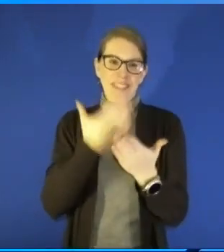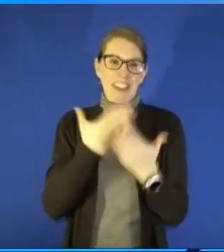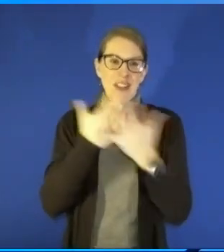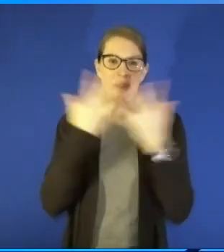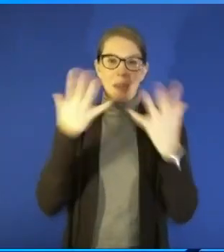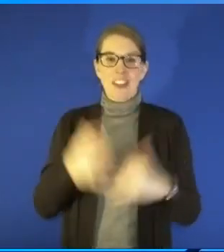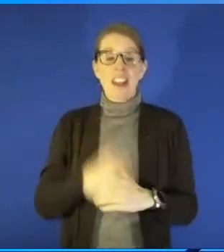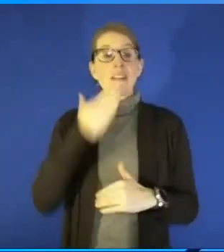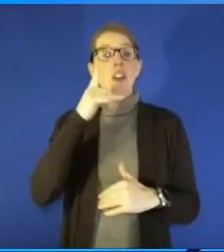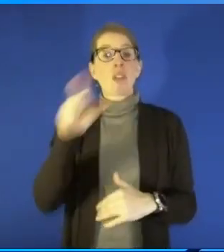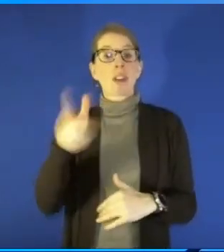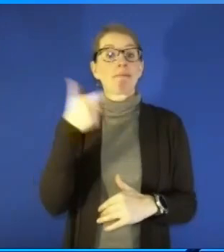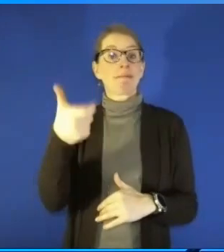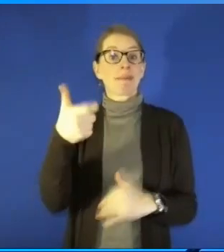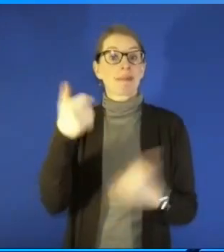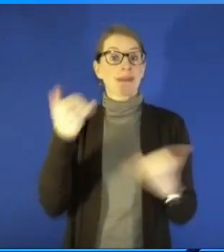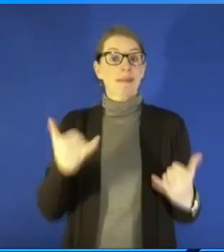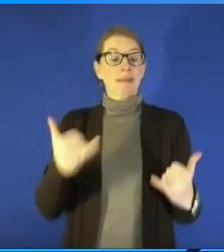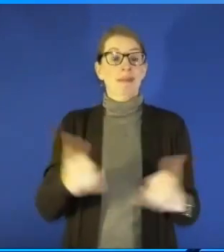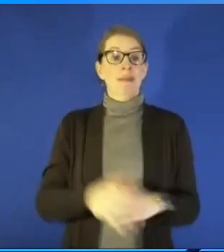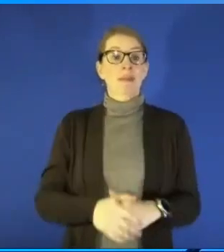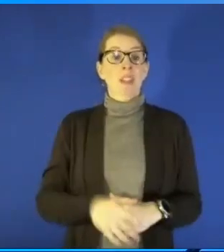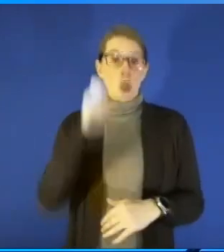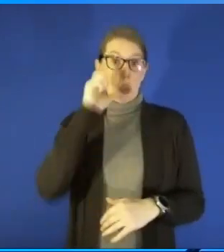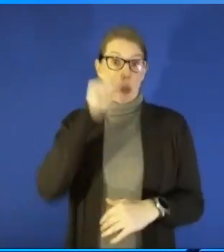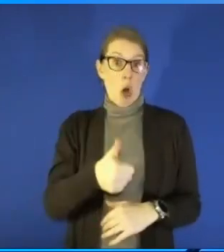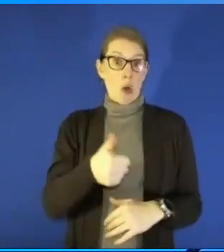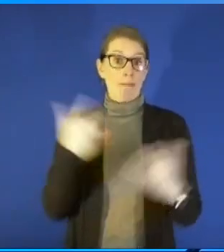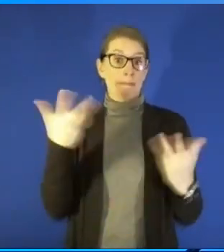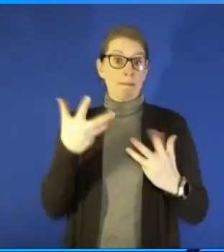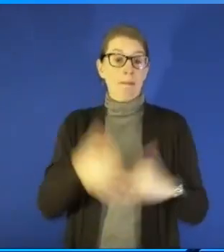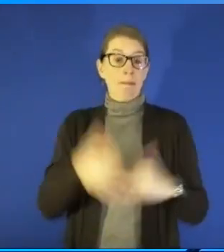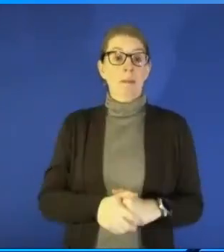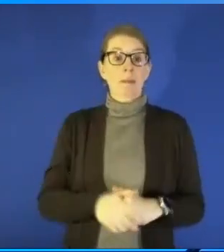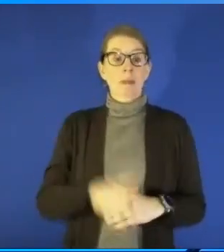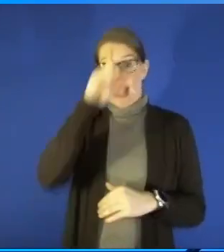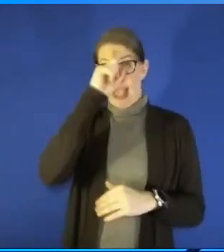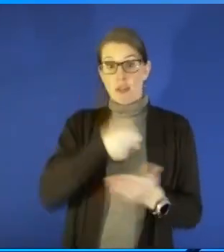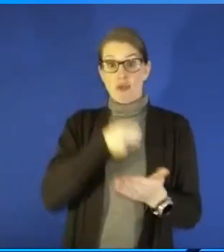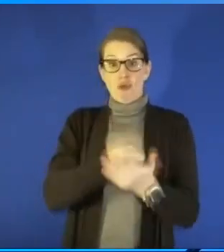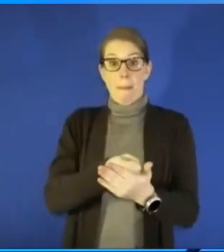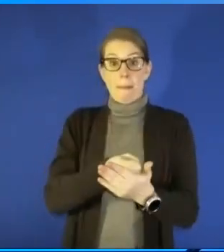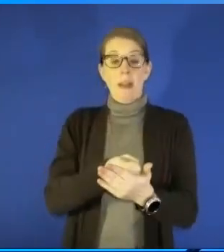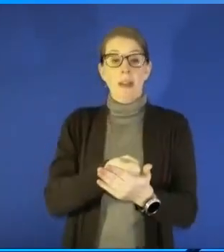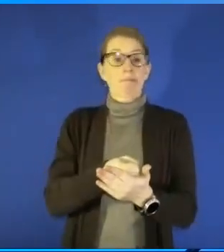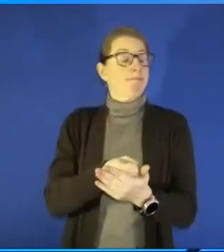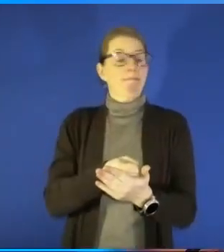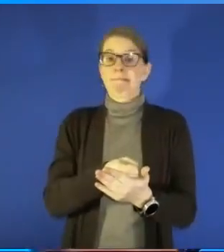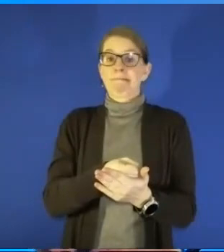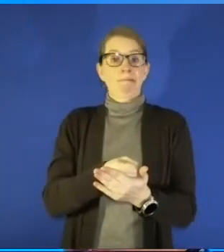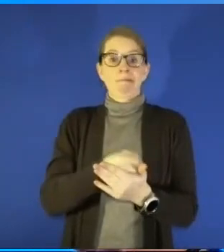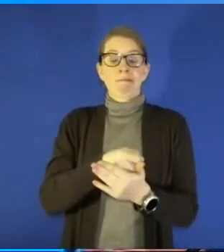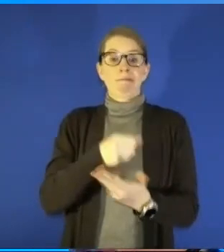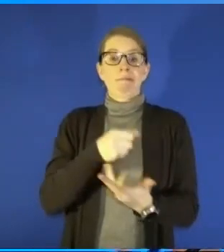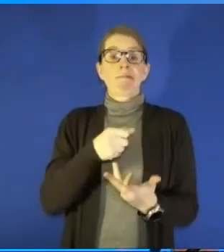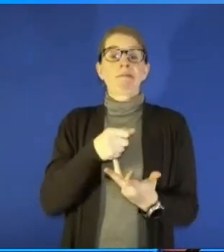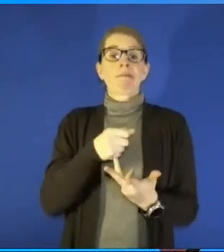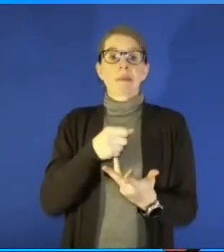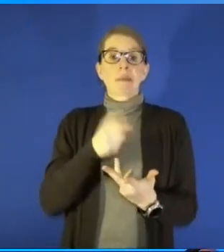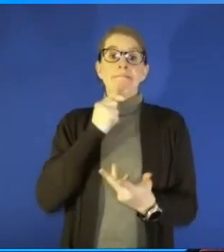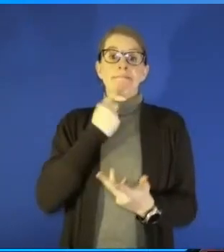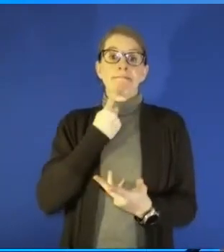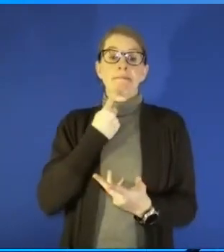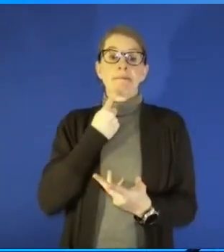everyone for joining us today. Coming up tomorrow, head trauma is nothing to mess with, as we've seen recently in the news with actor and comedian